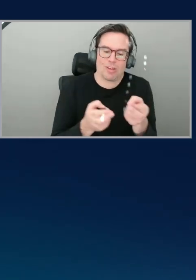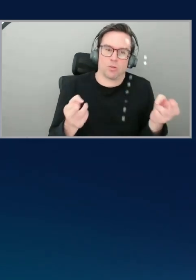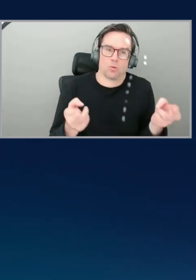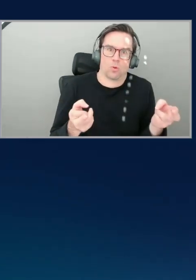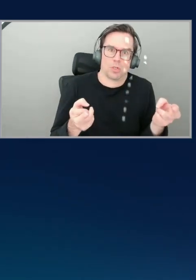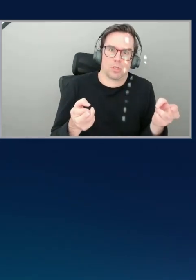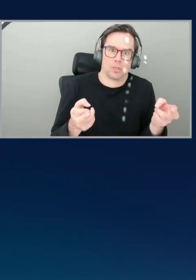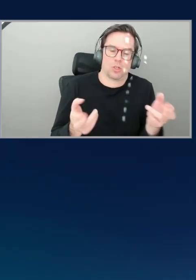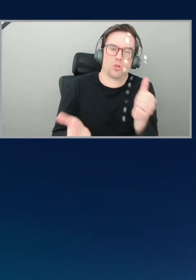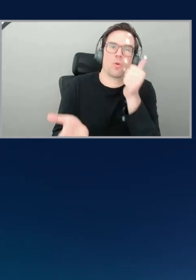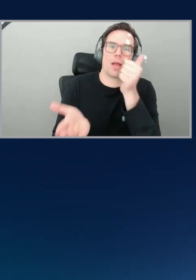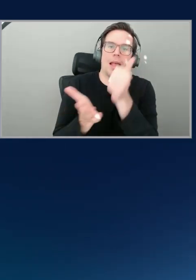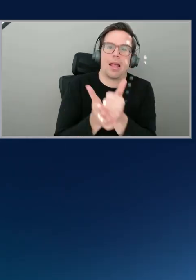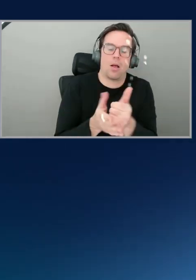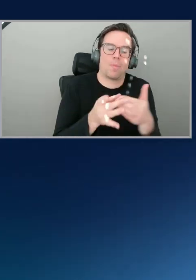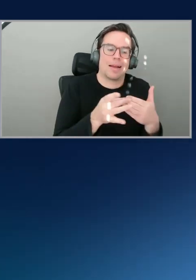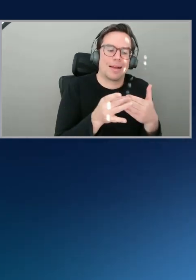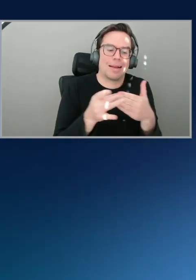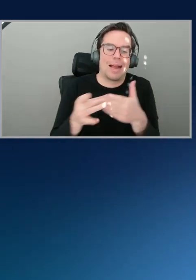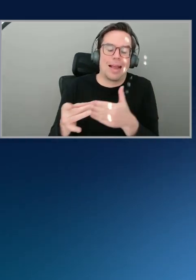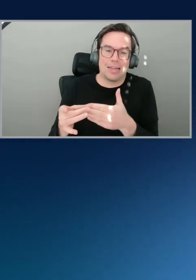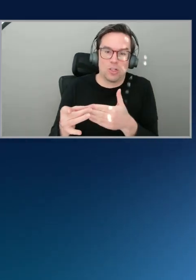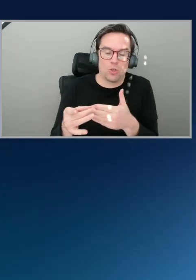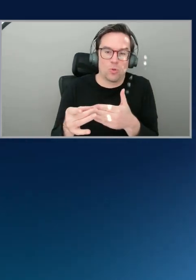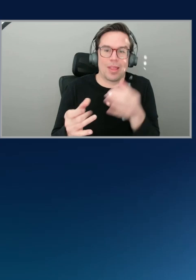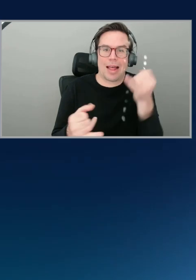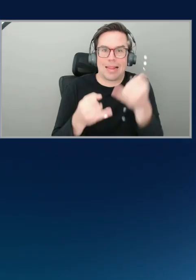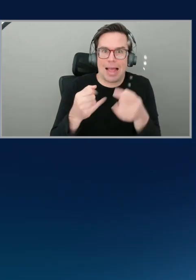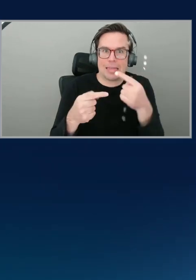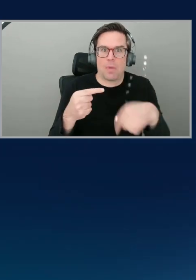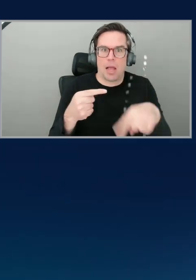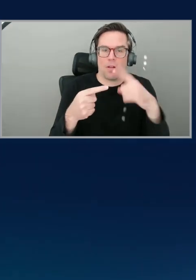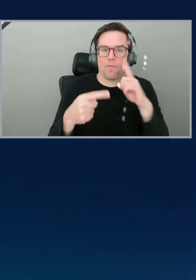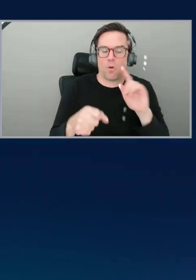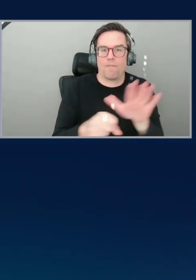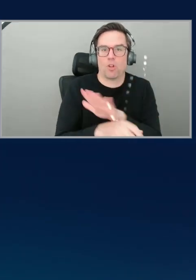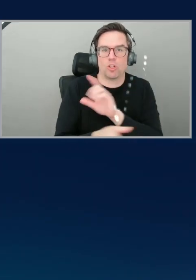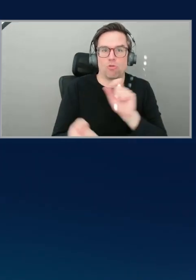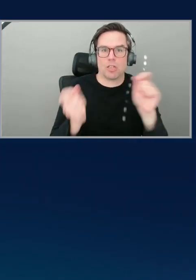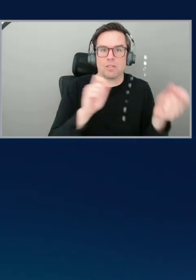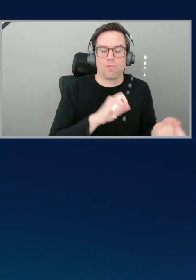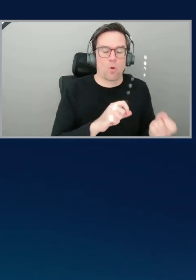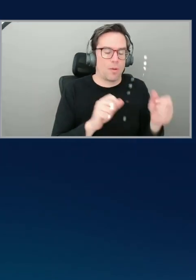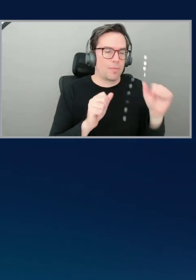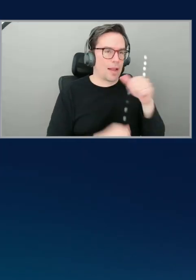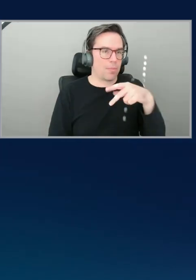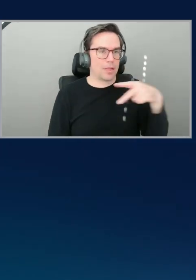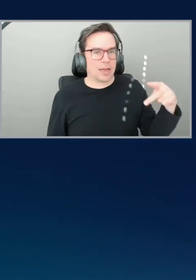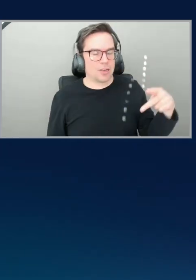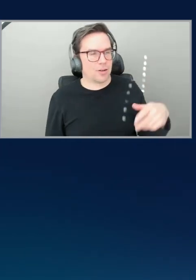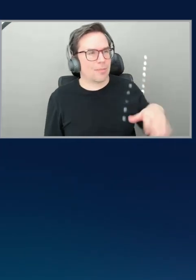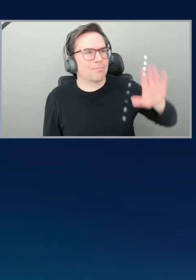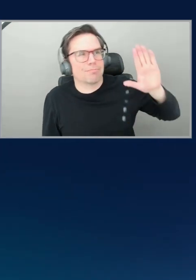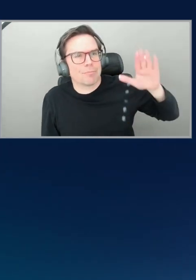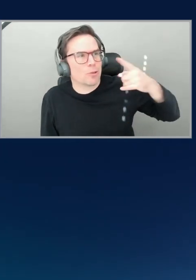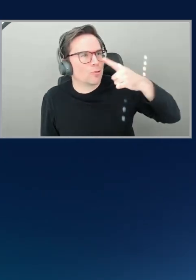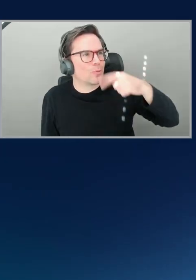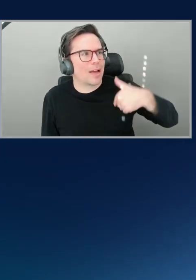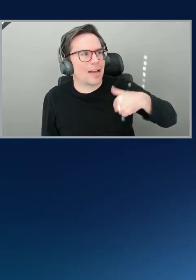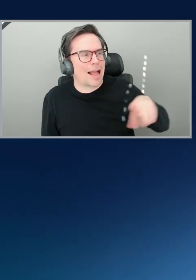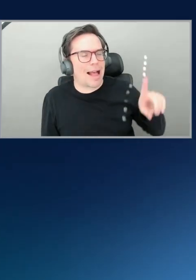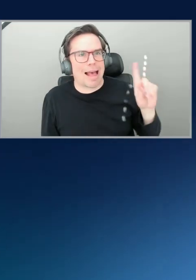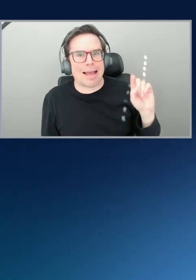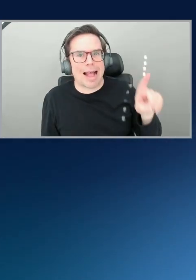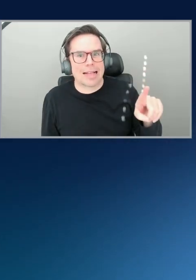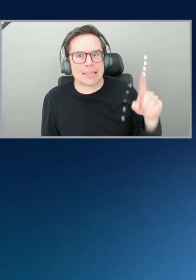fully transformed application. Can I also ask a question for Eva? Yeah, absolutely. Yeah, because this is a question I get a lot from my customers. Arthur is